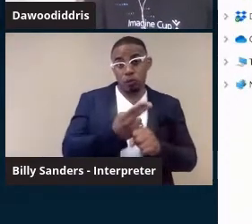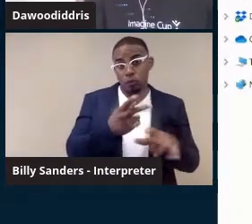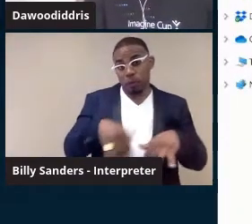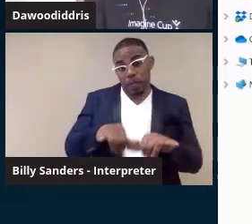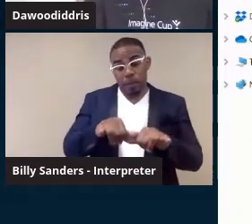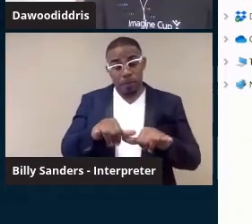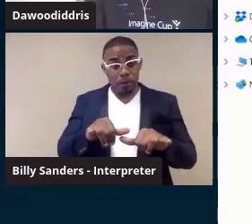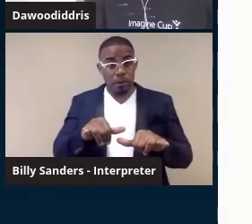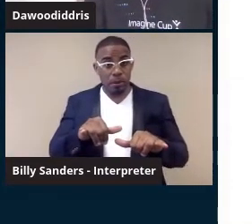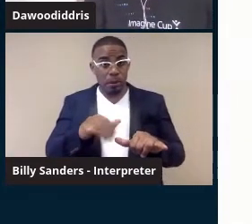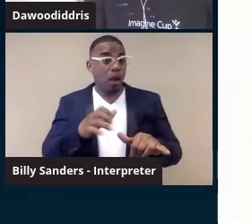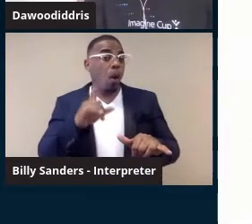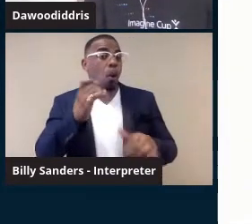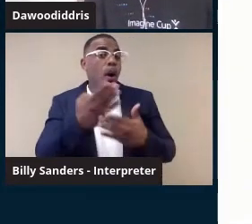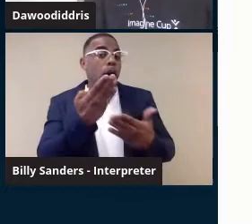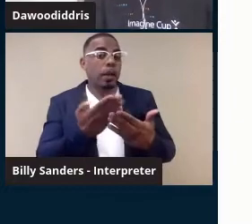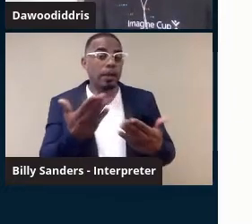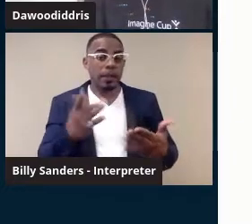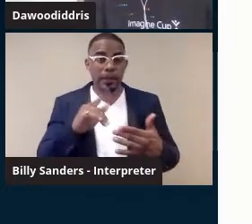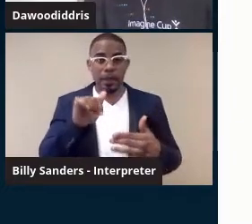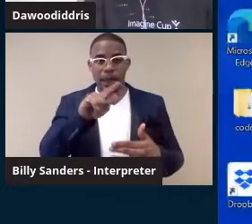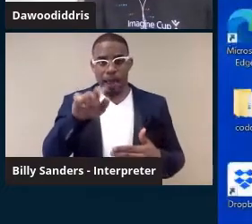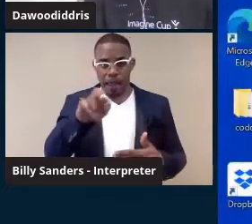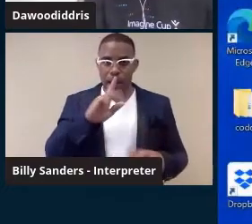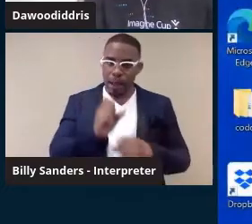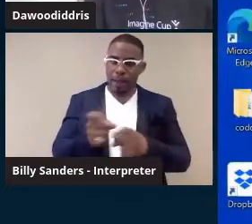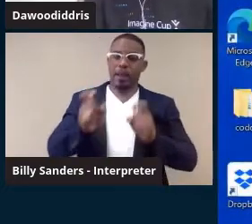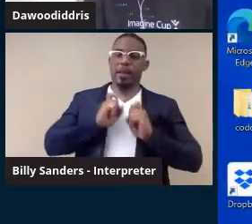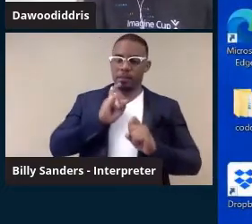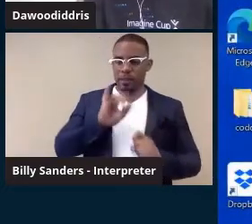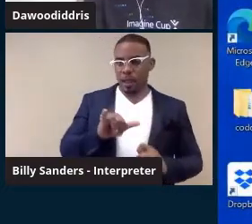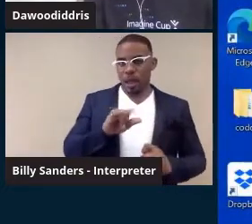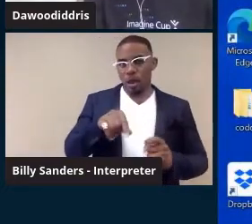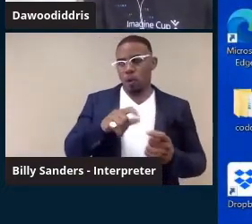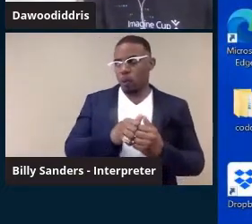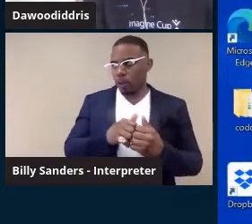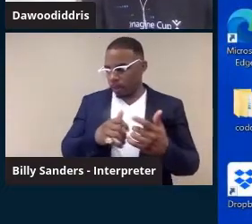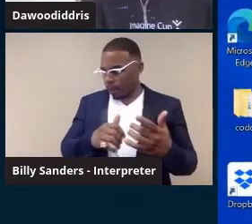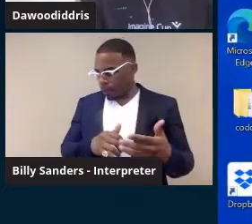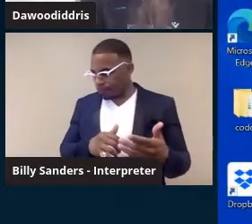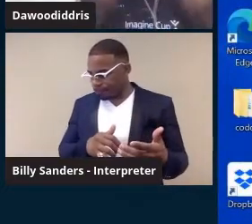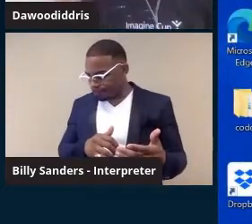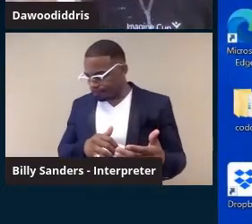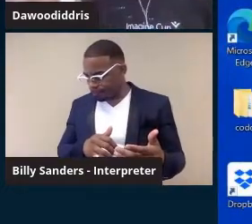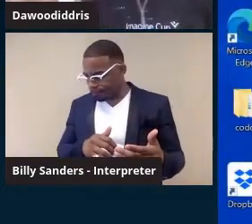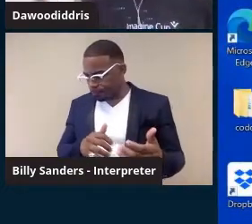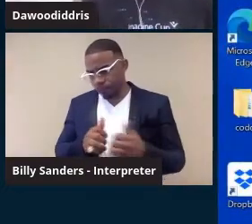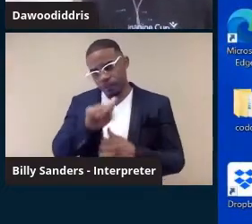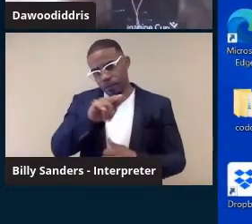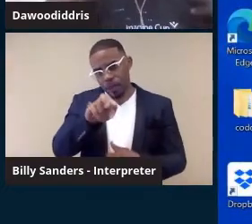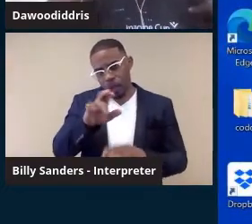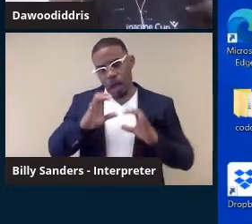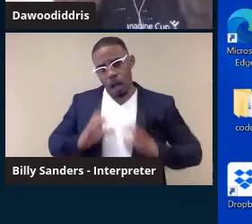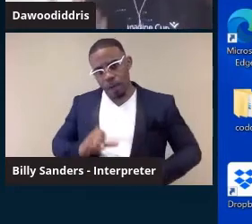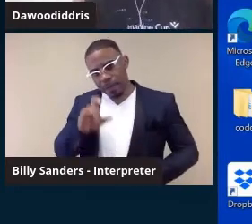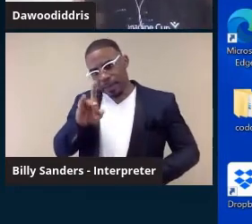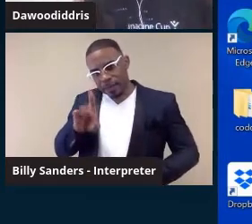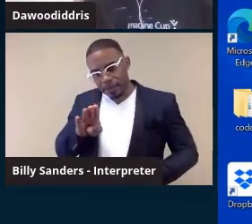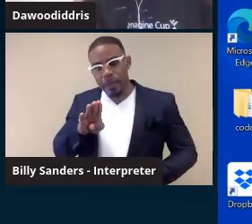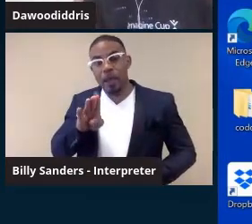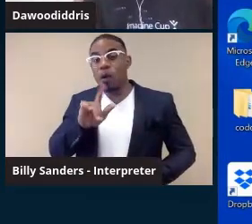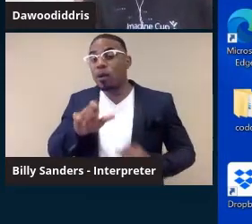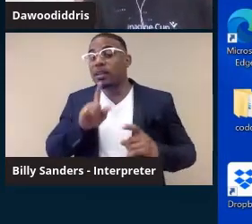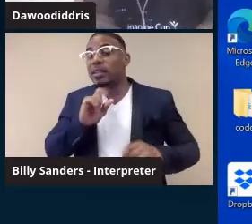easily. But one good thing that Azure actually gives us is that with with Azure Cosmos DB, which is